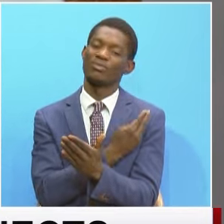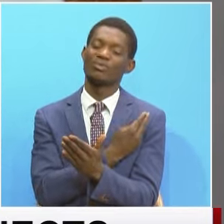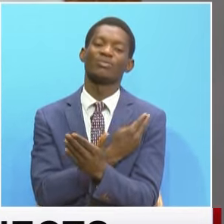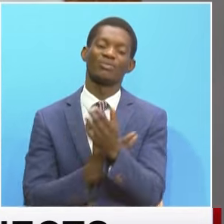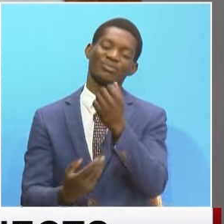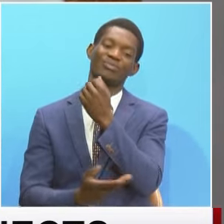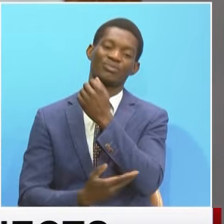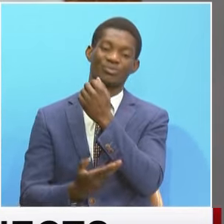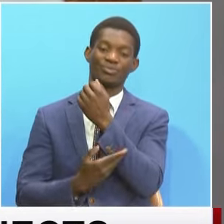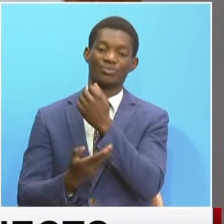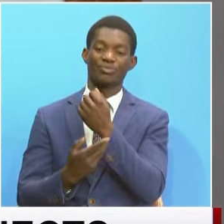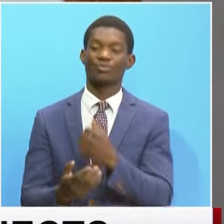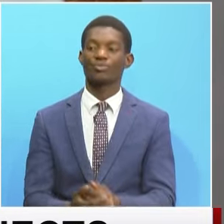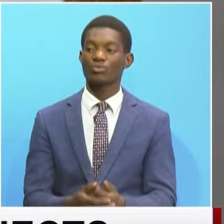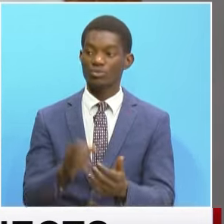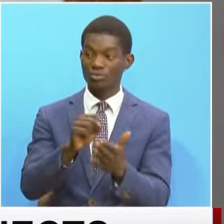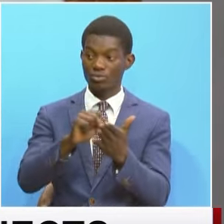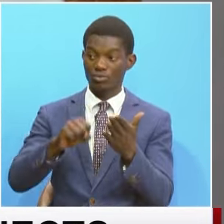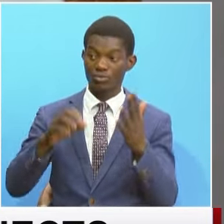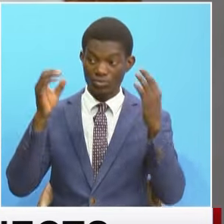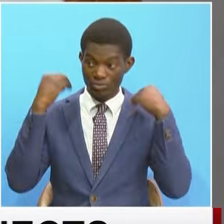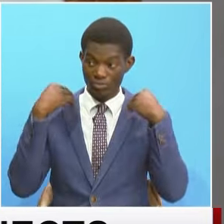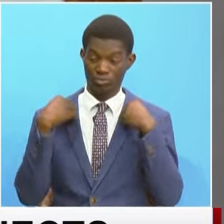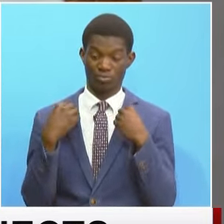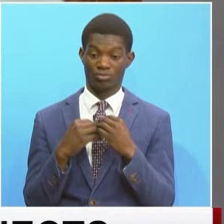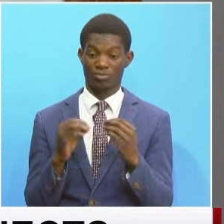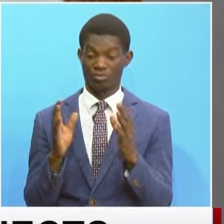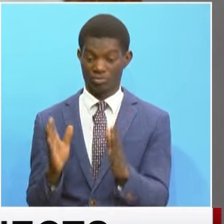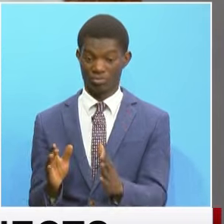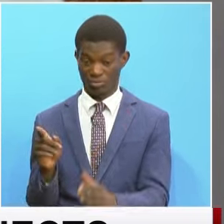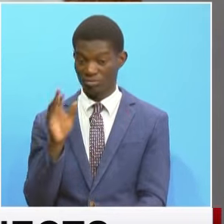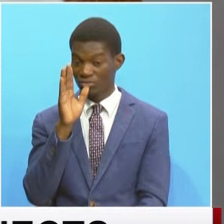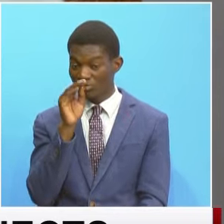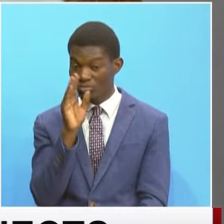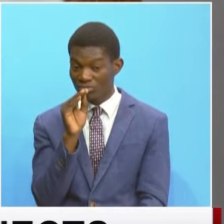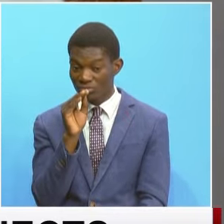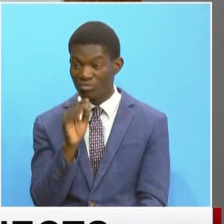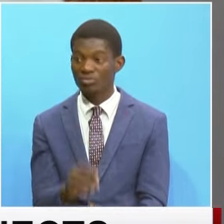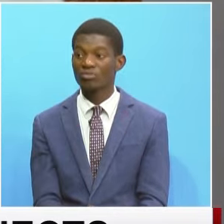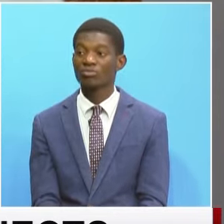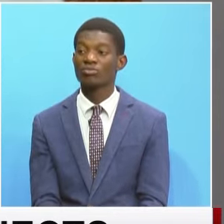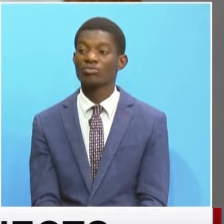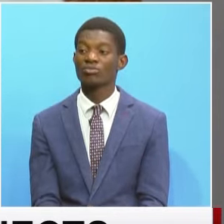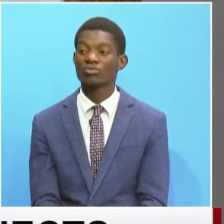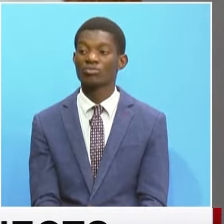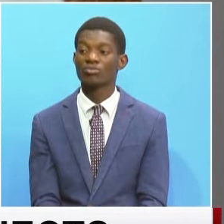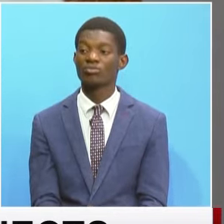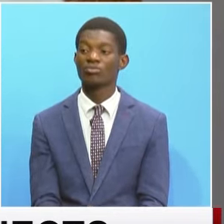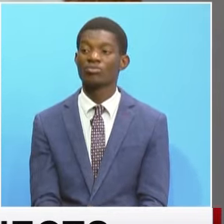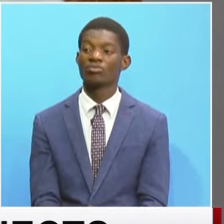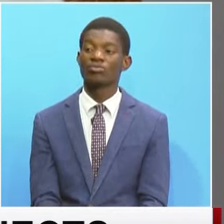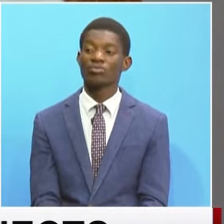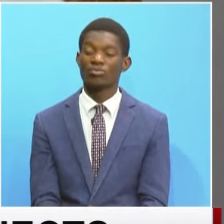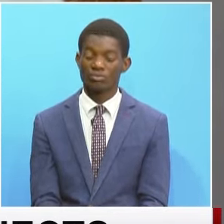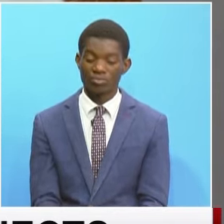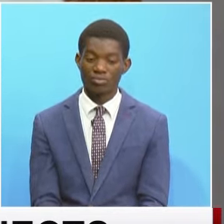Solwezi Mayor Remy Kalepa has this to say. My take is on the Youth Alive.